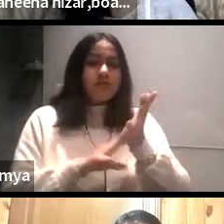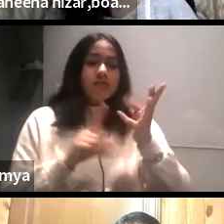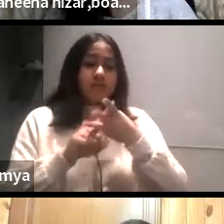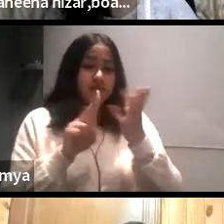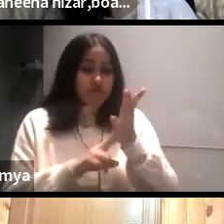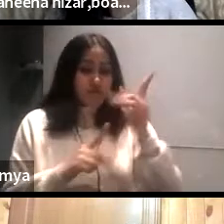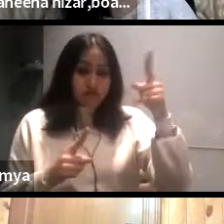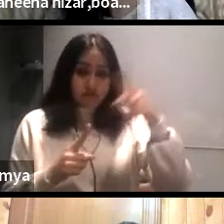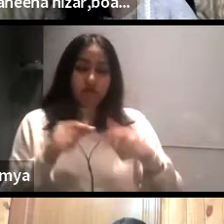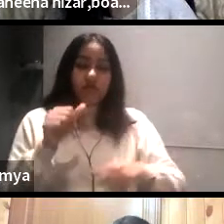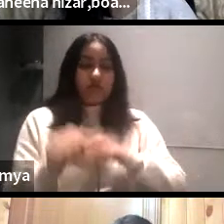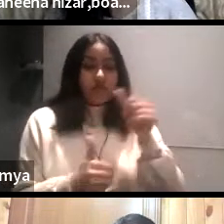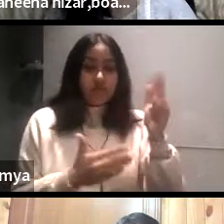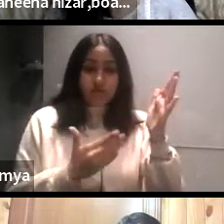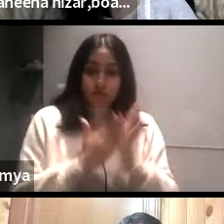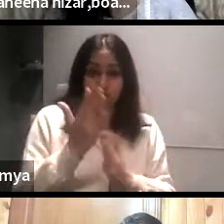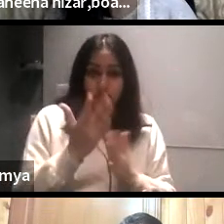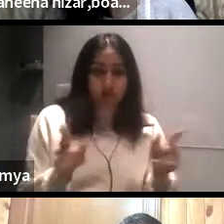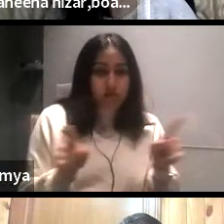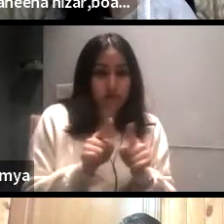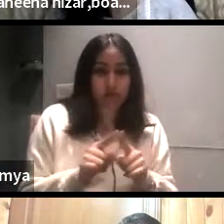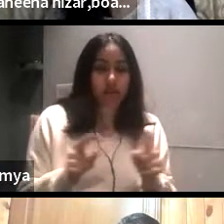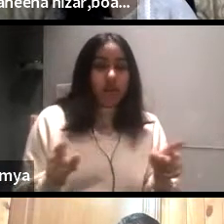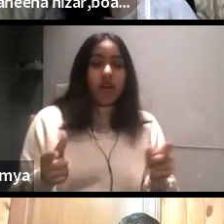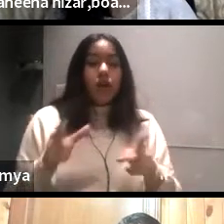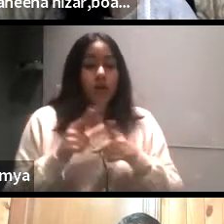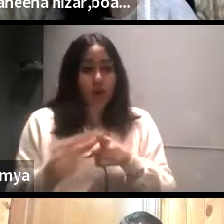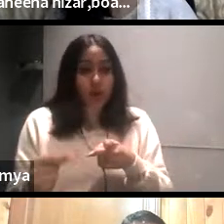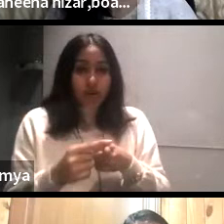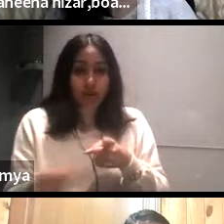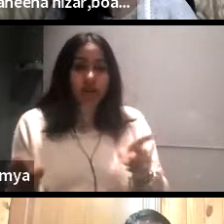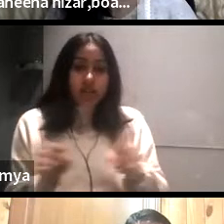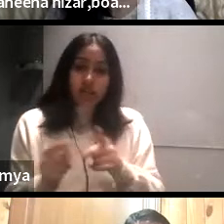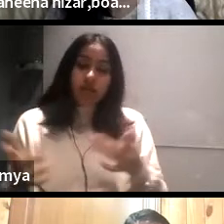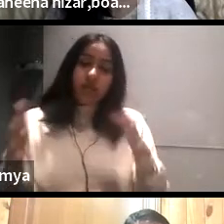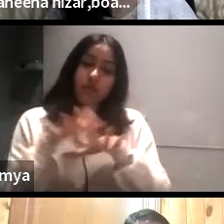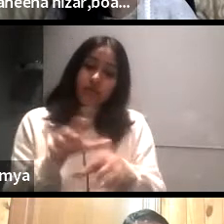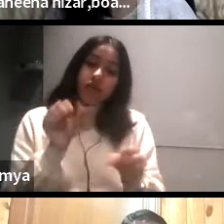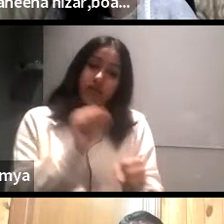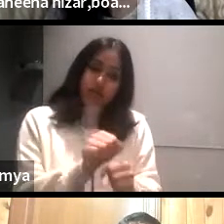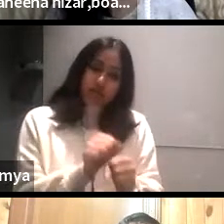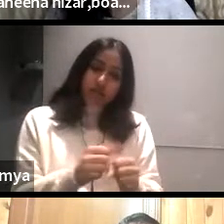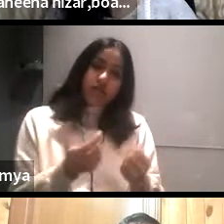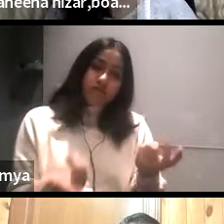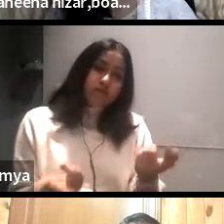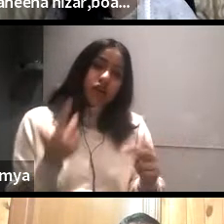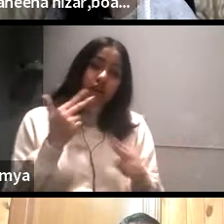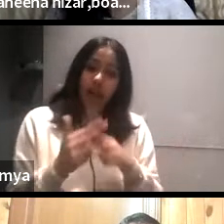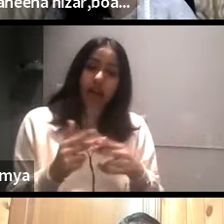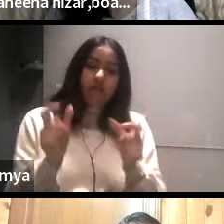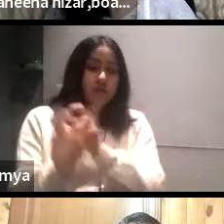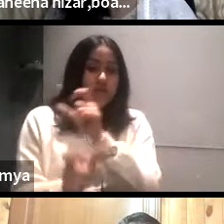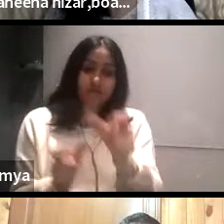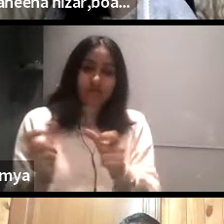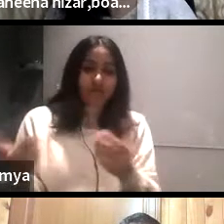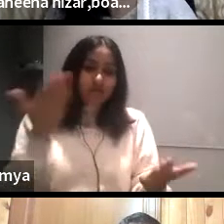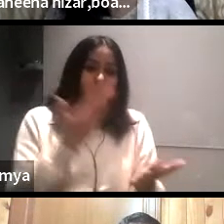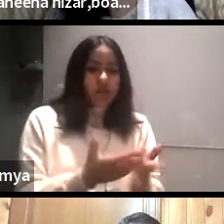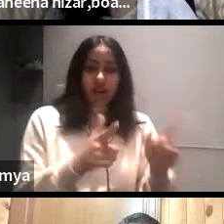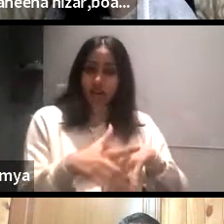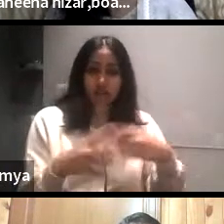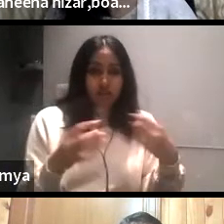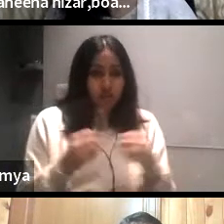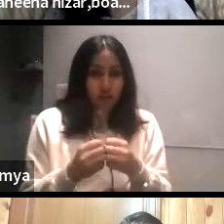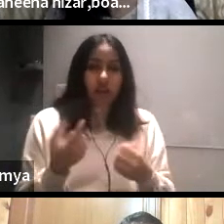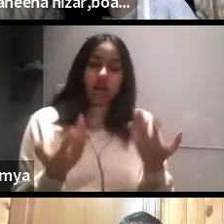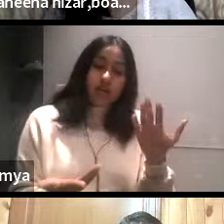business that we work with, they said, we know that we have people with disabilities applying for jobs, but we know that they